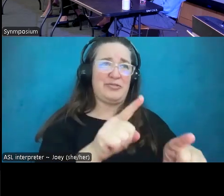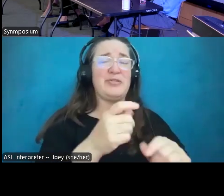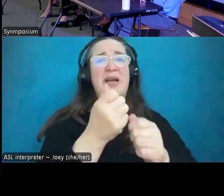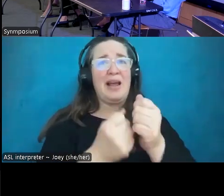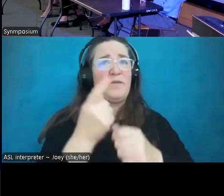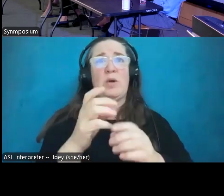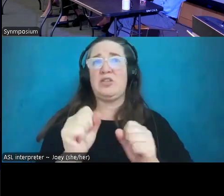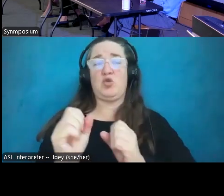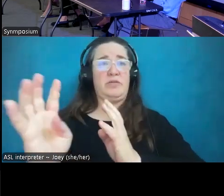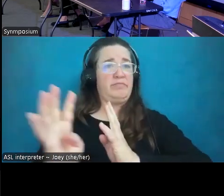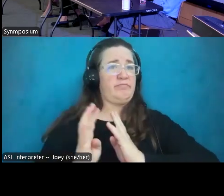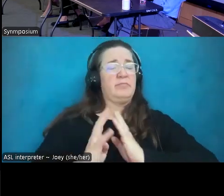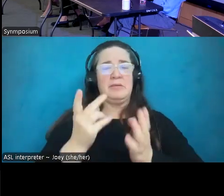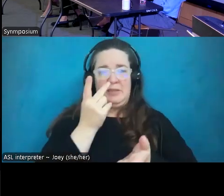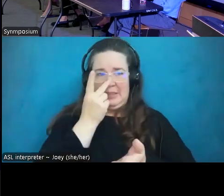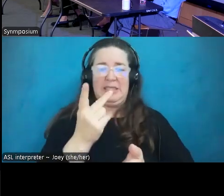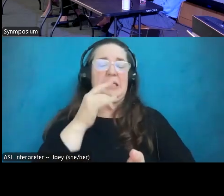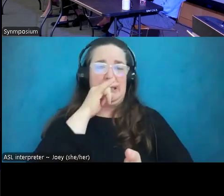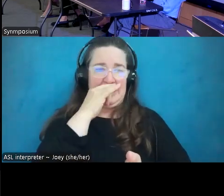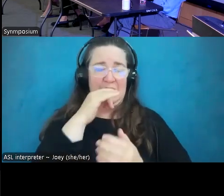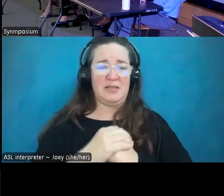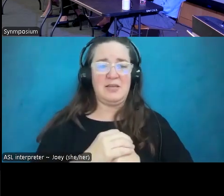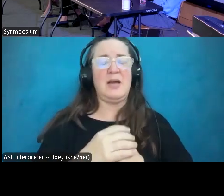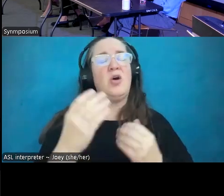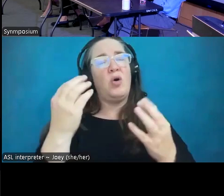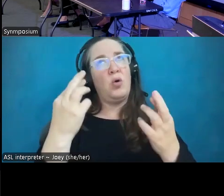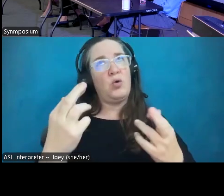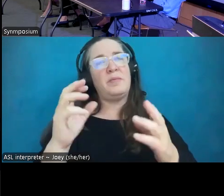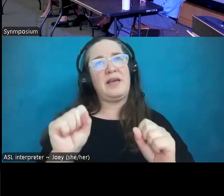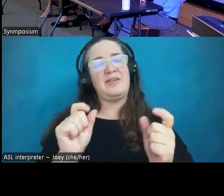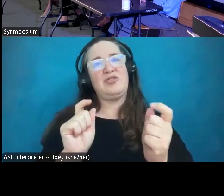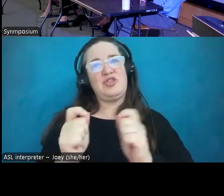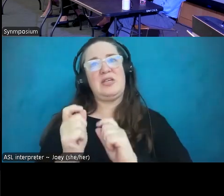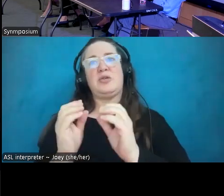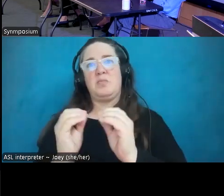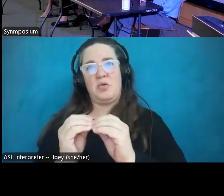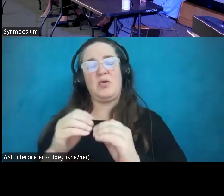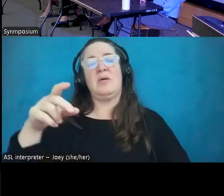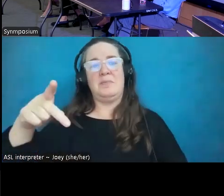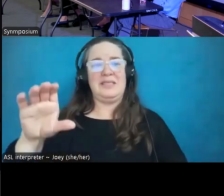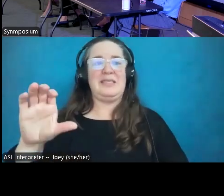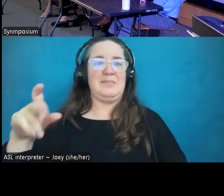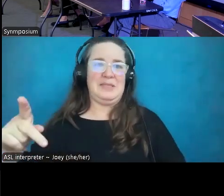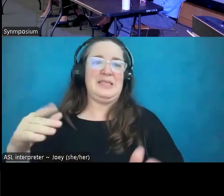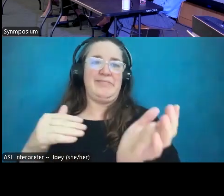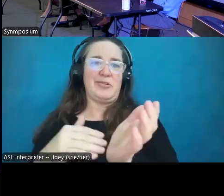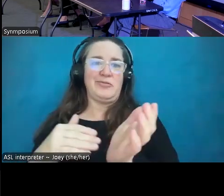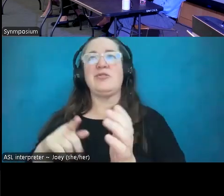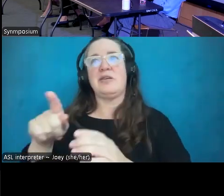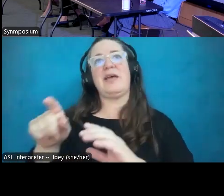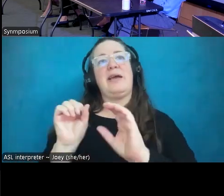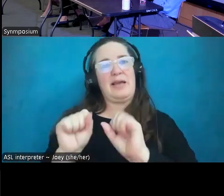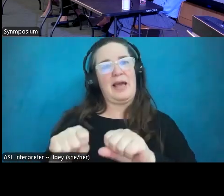kids. And I'm hoping that we can train more primary care clinicians in long COVID who can then treat those kids across